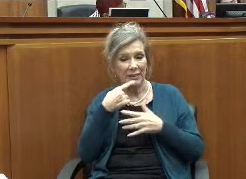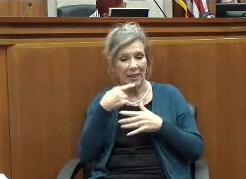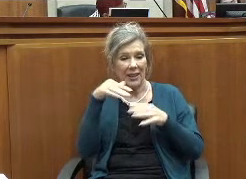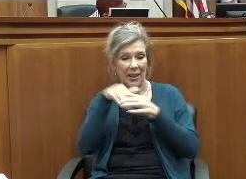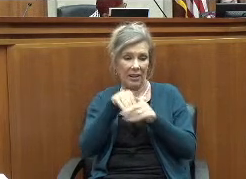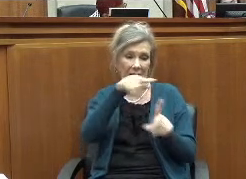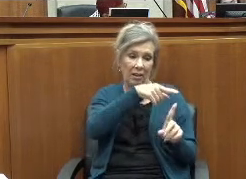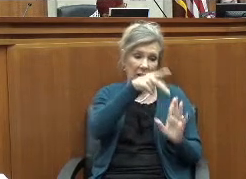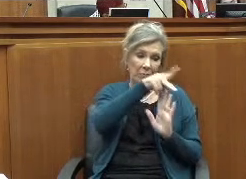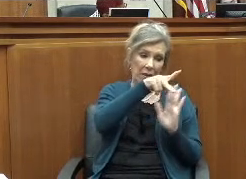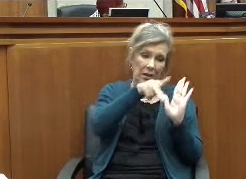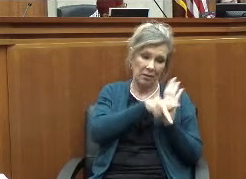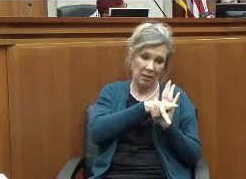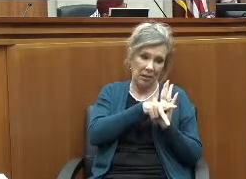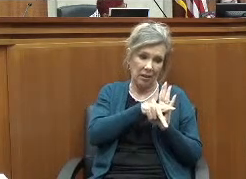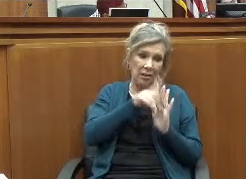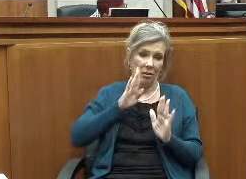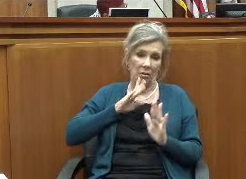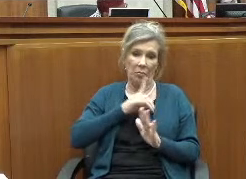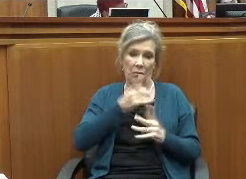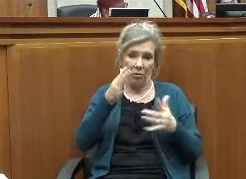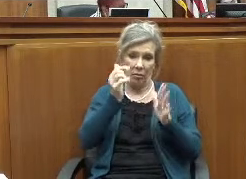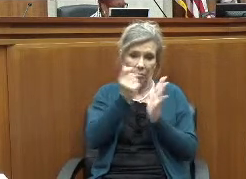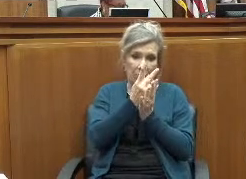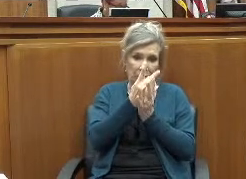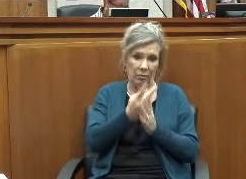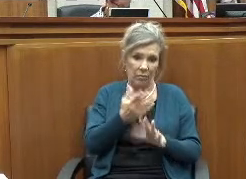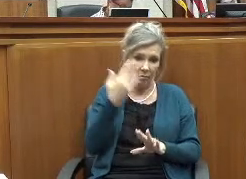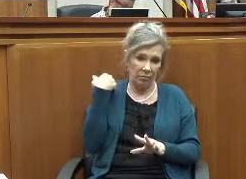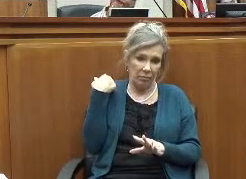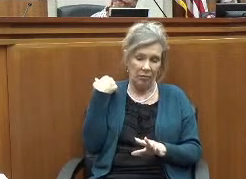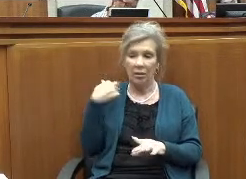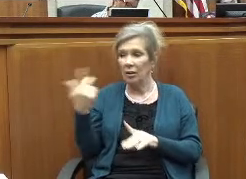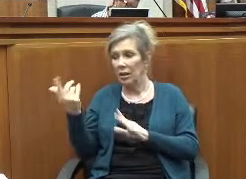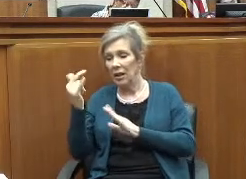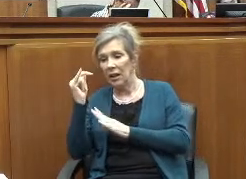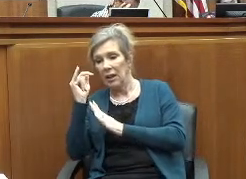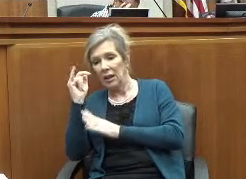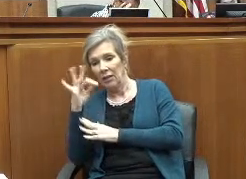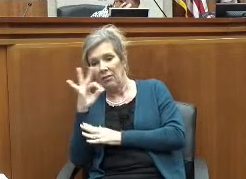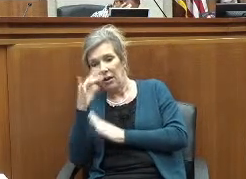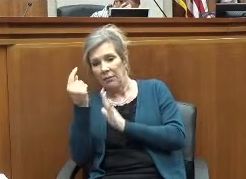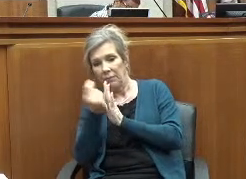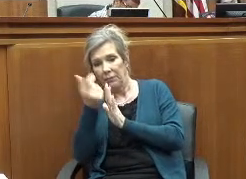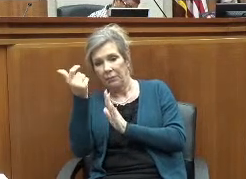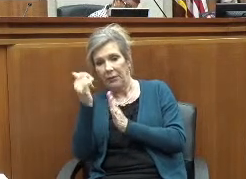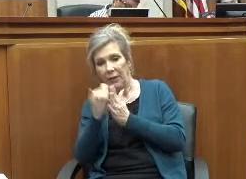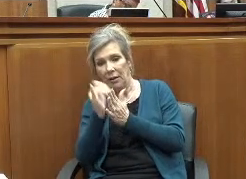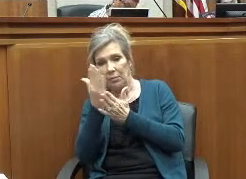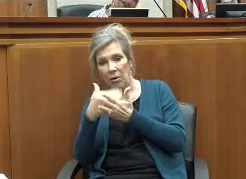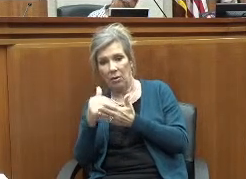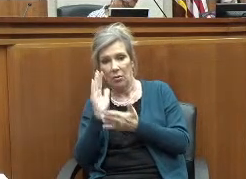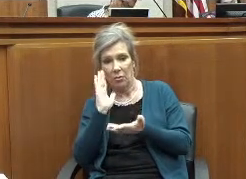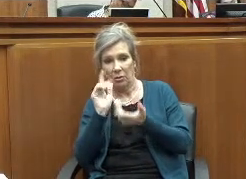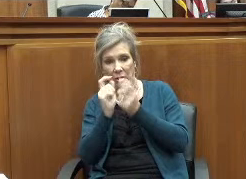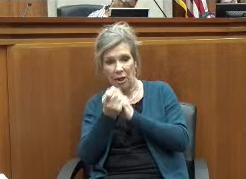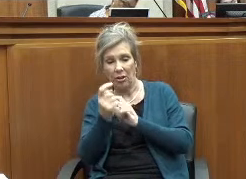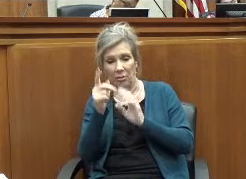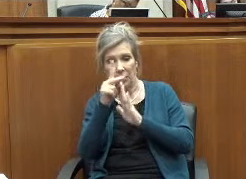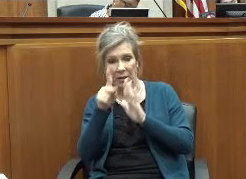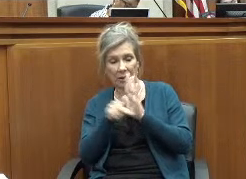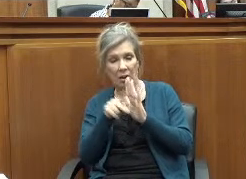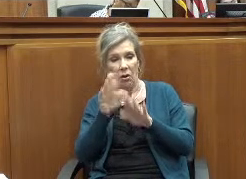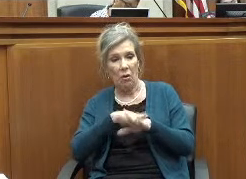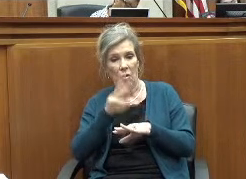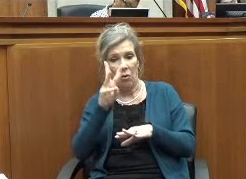policy that the board approved of. So if I remove that part of it, Are you gonna change the policy on your website so I can